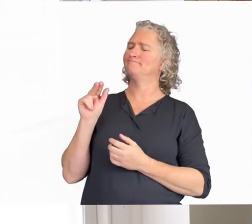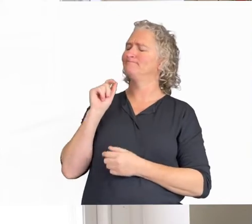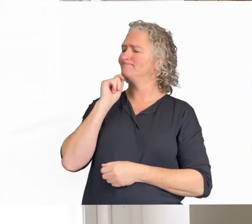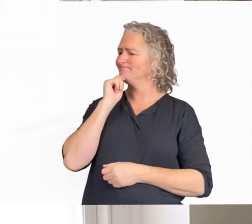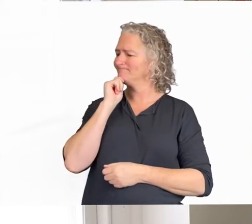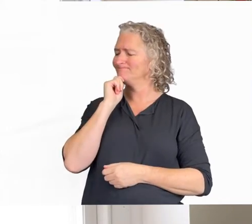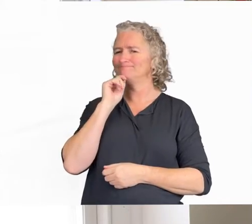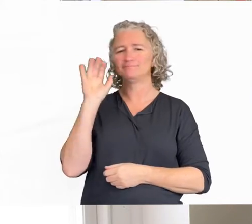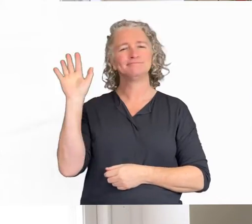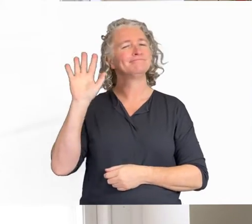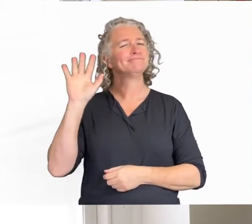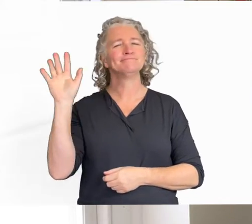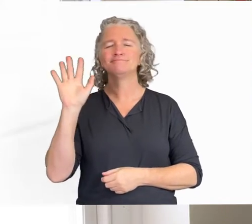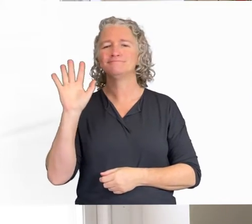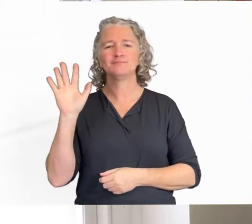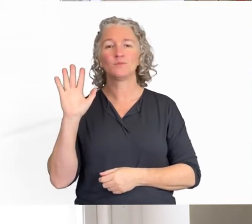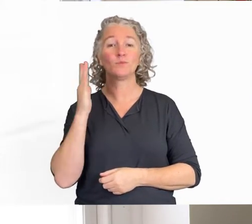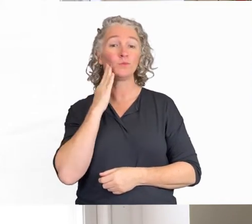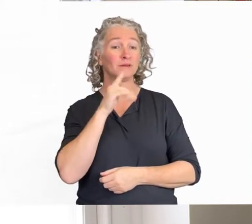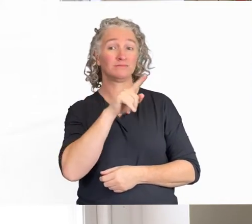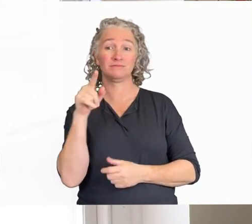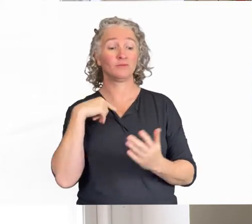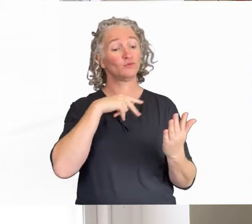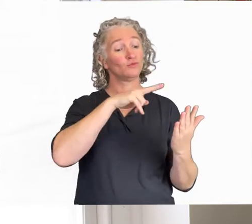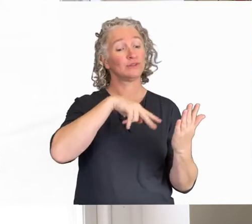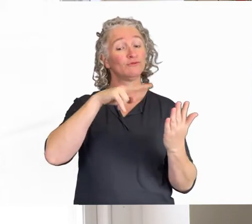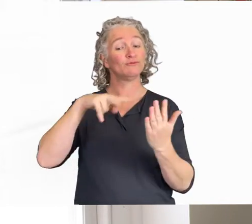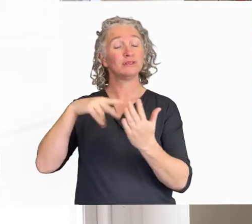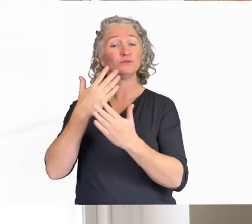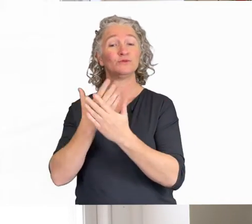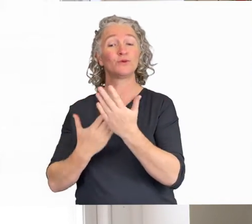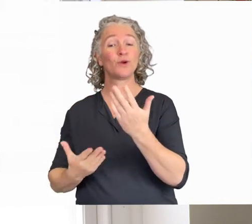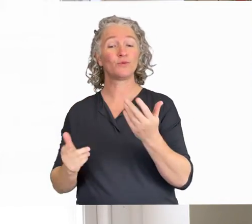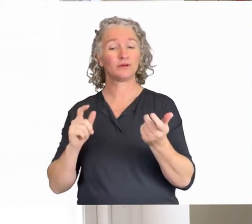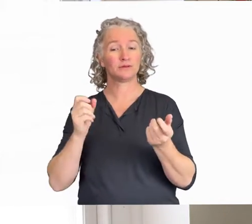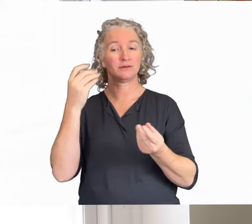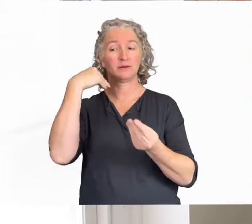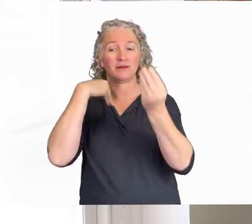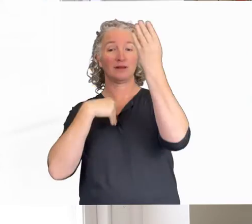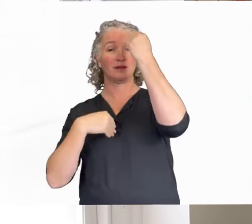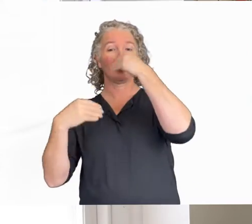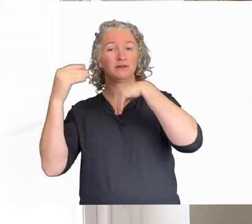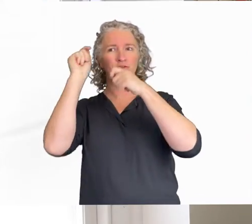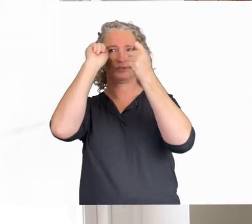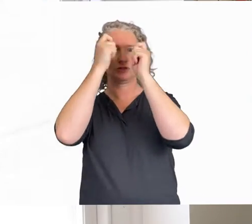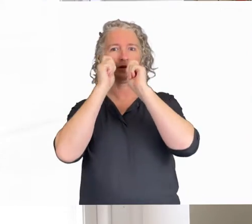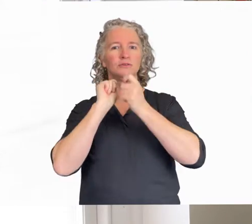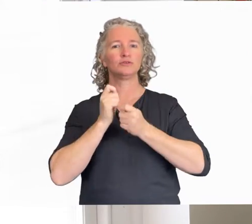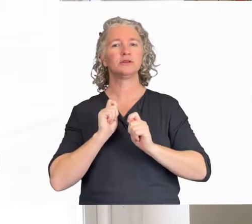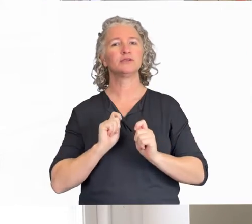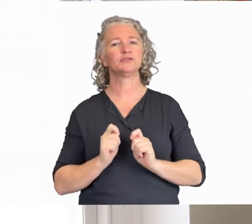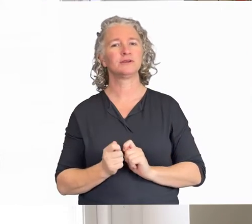anything at the time, but I knew he was wrong. Stories have the ability to change us on the inside.